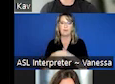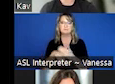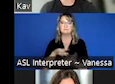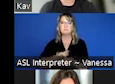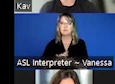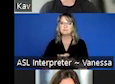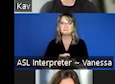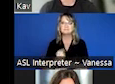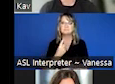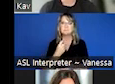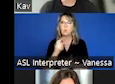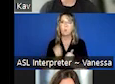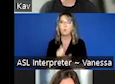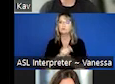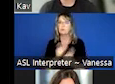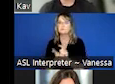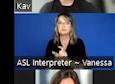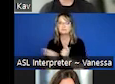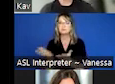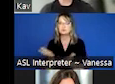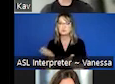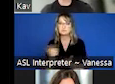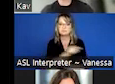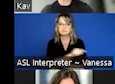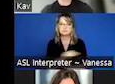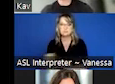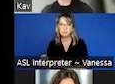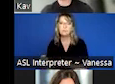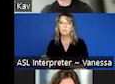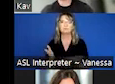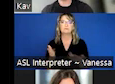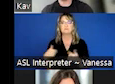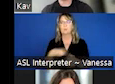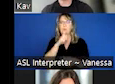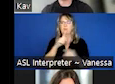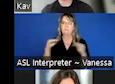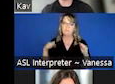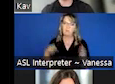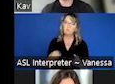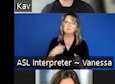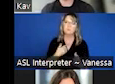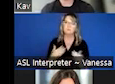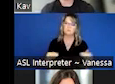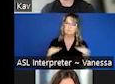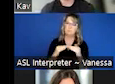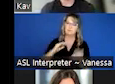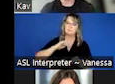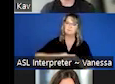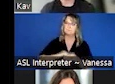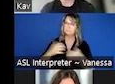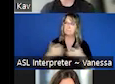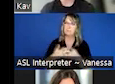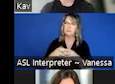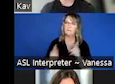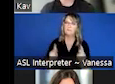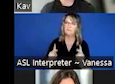like translation services. Mm-hmm. So this is really where we focus, and we really want to match and pair people one-on-one